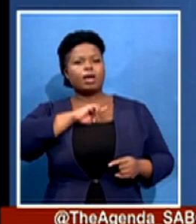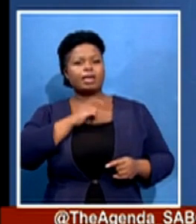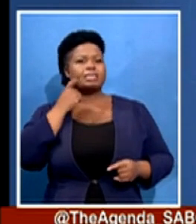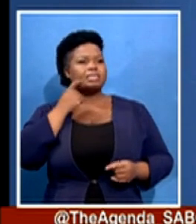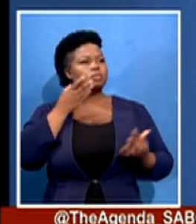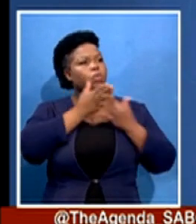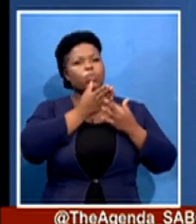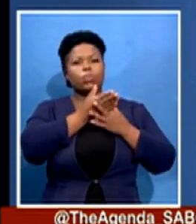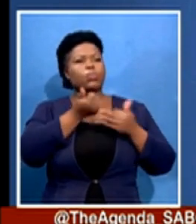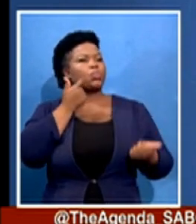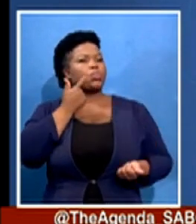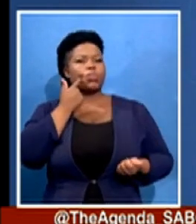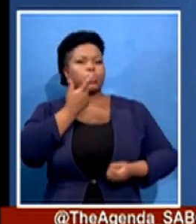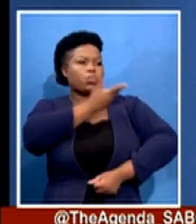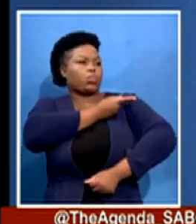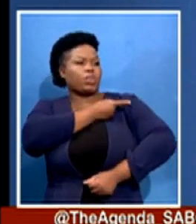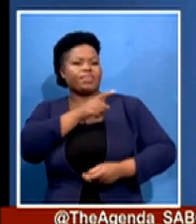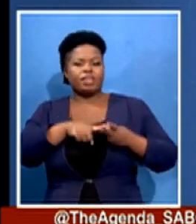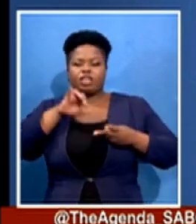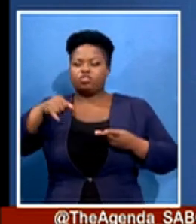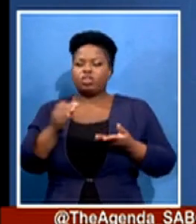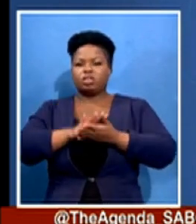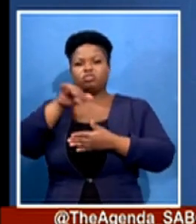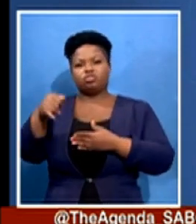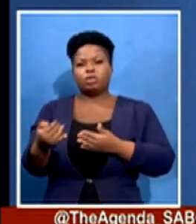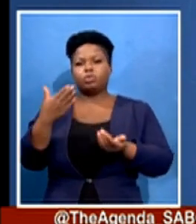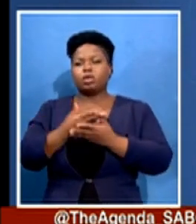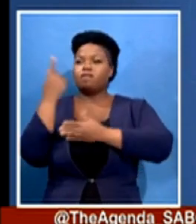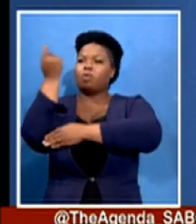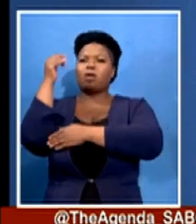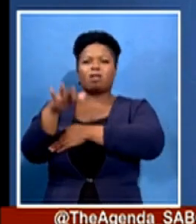J&J for our rural areas? Both are extremely good vaccines.